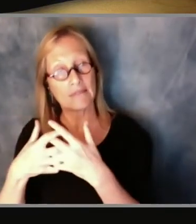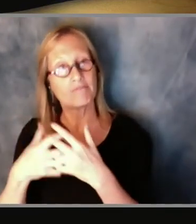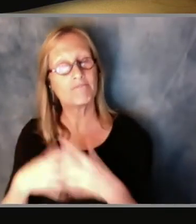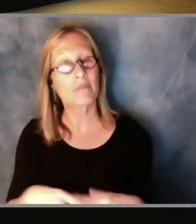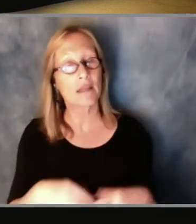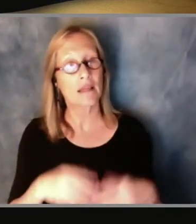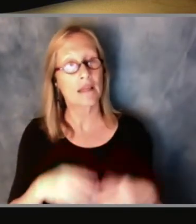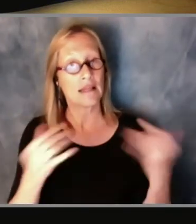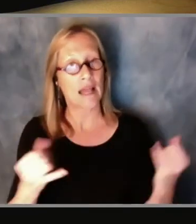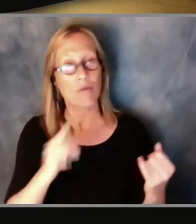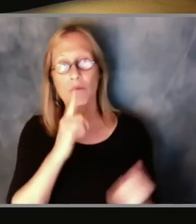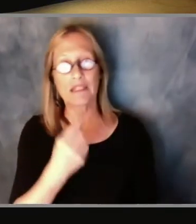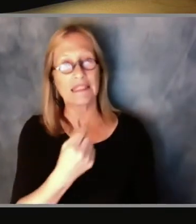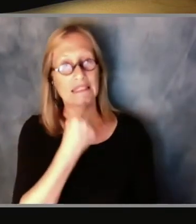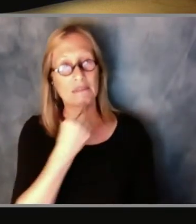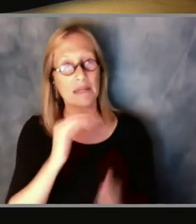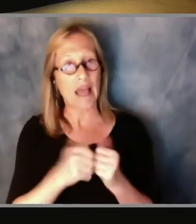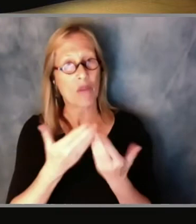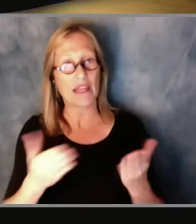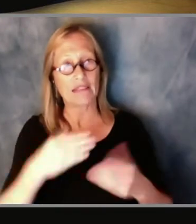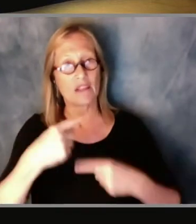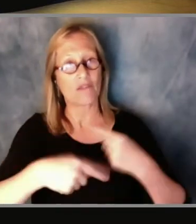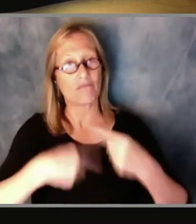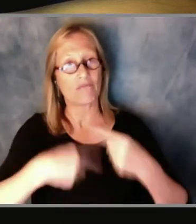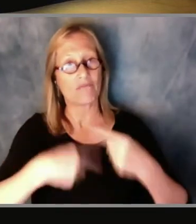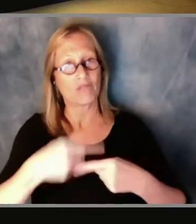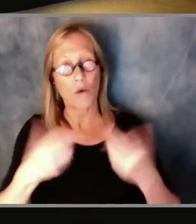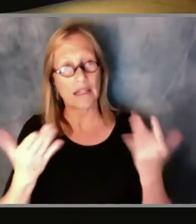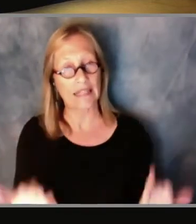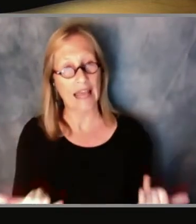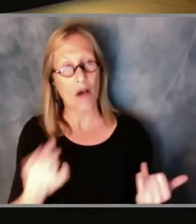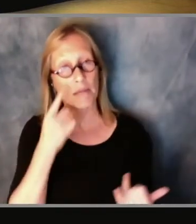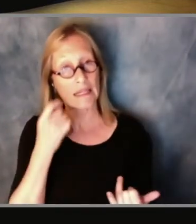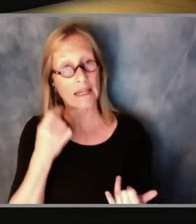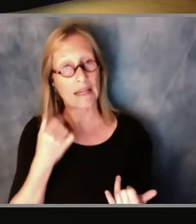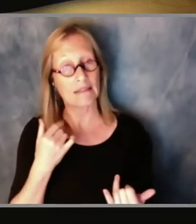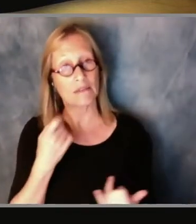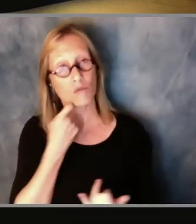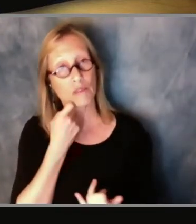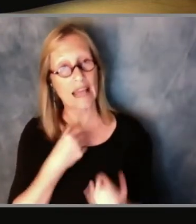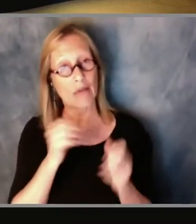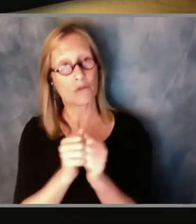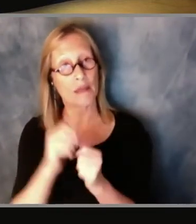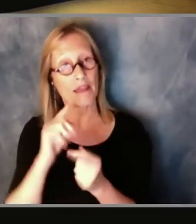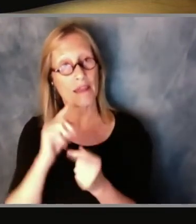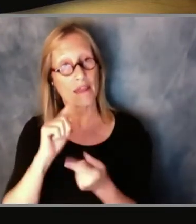things are happening right now, as I was with a friend who has a